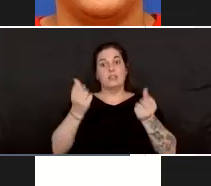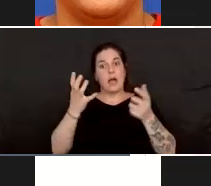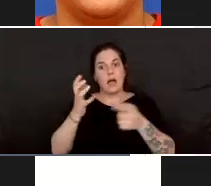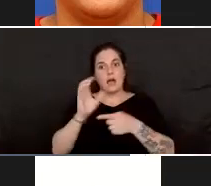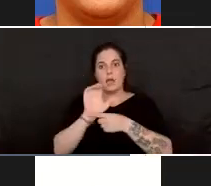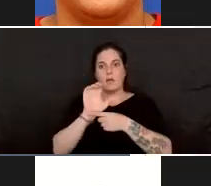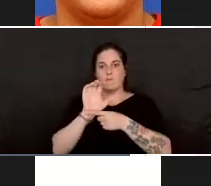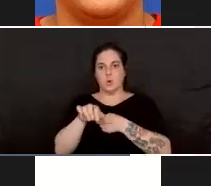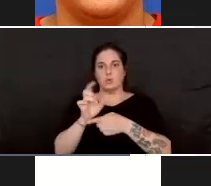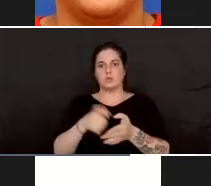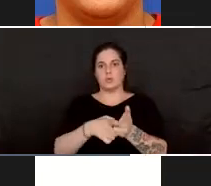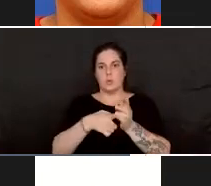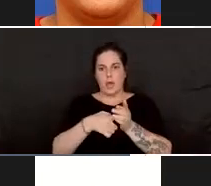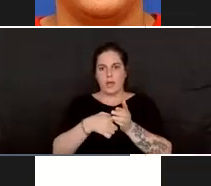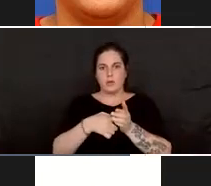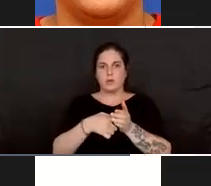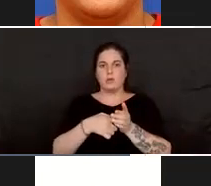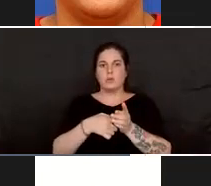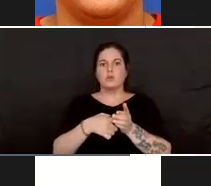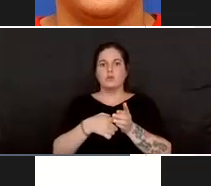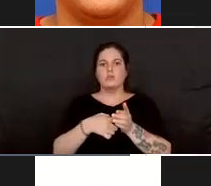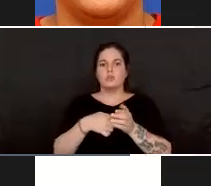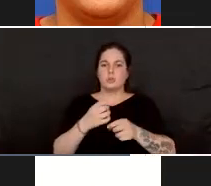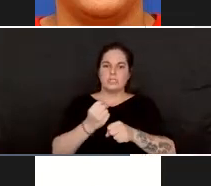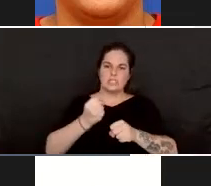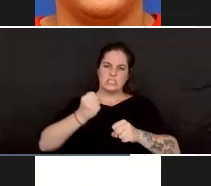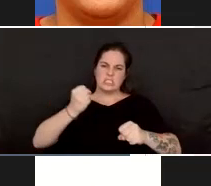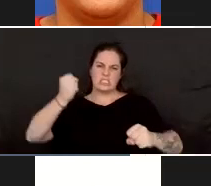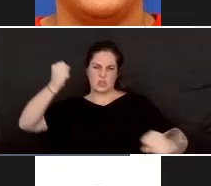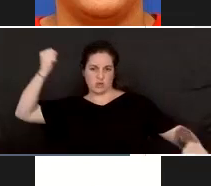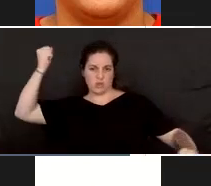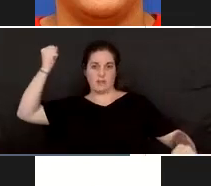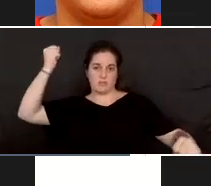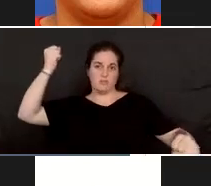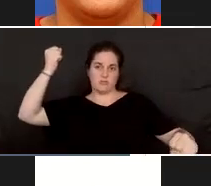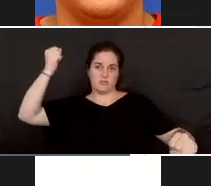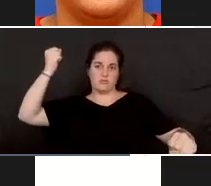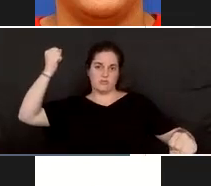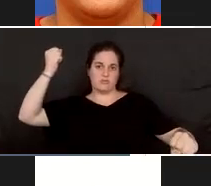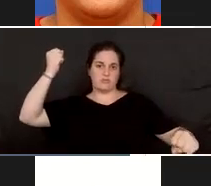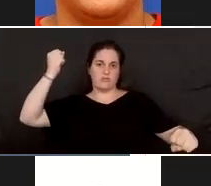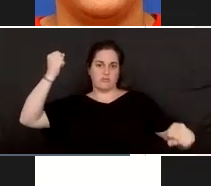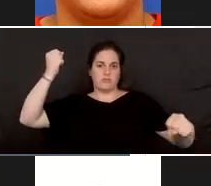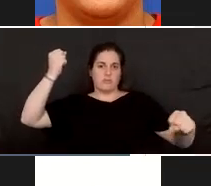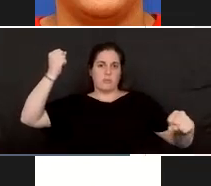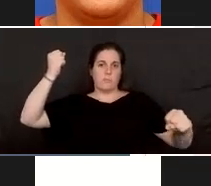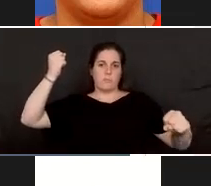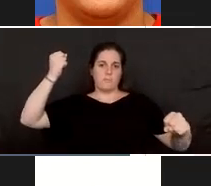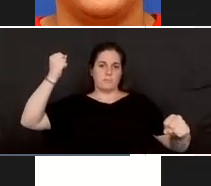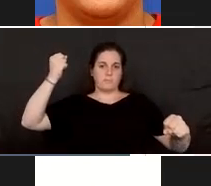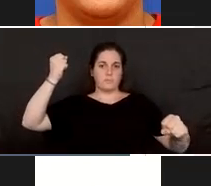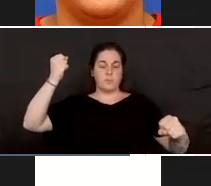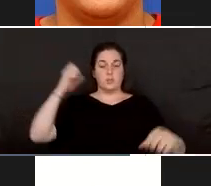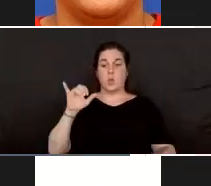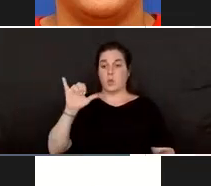force to be able to stretch it, okay? So it's very good